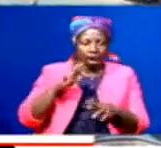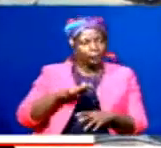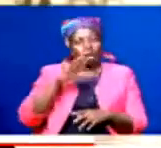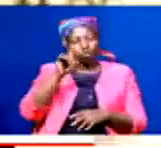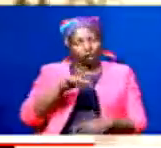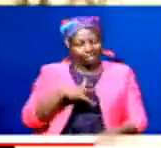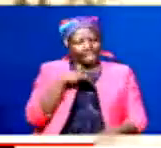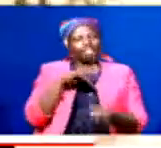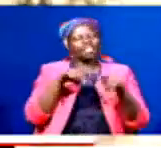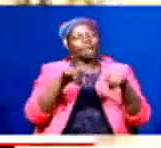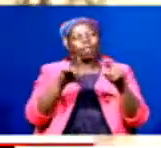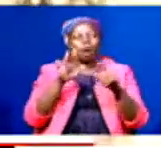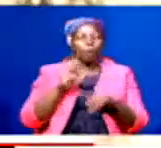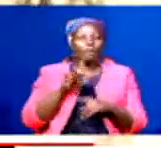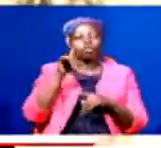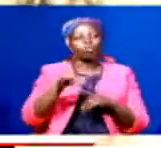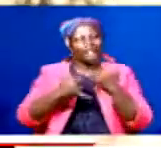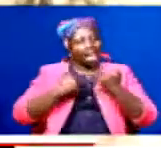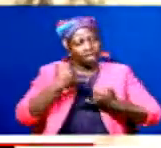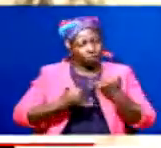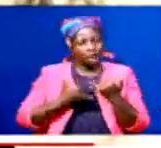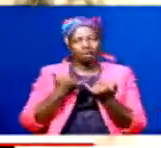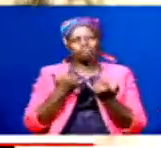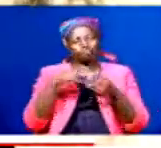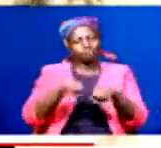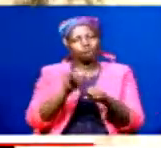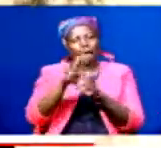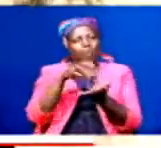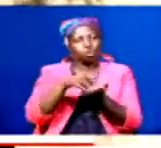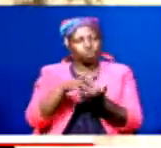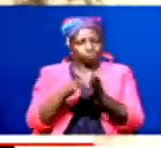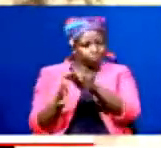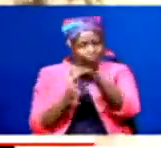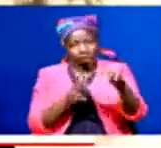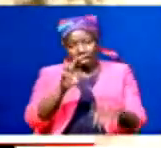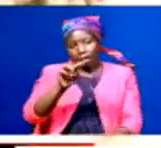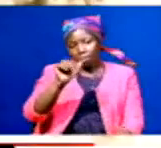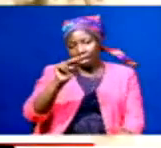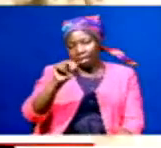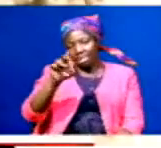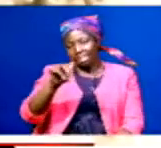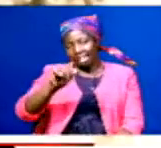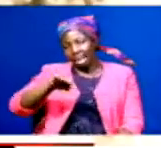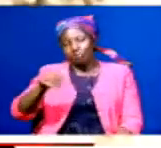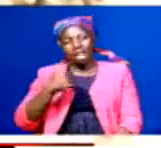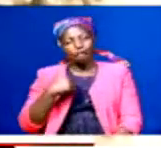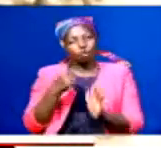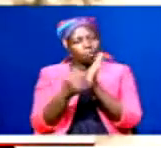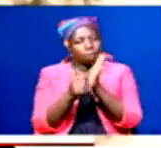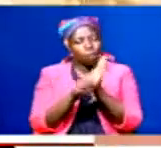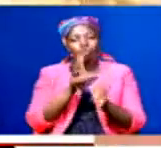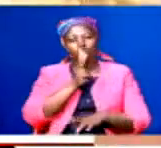to take their space. Kuna shida sana Mandera County kuhusu maji, sana maji. Poholes yote imekauka, mvua